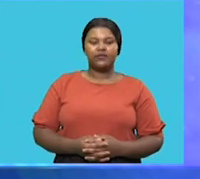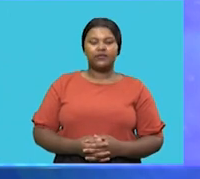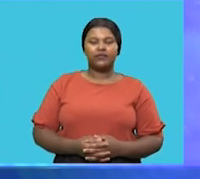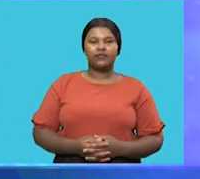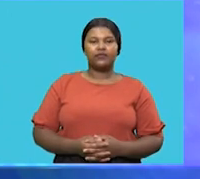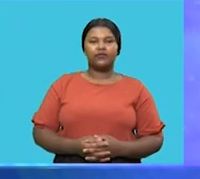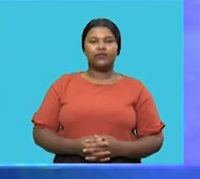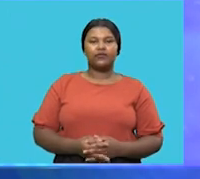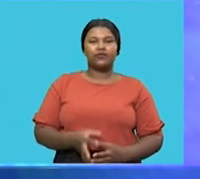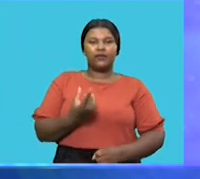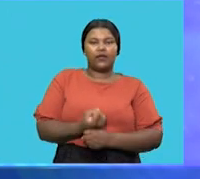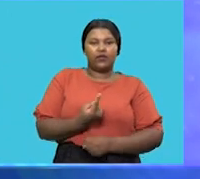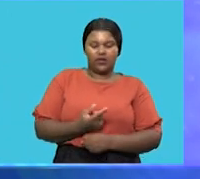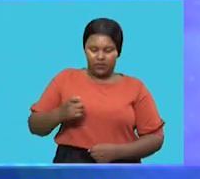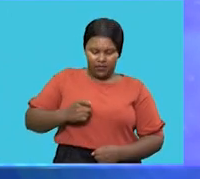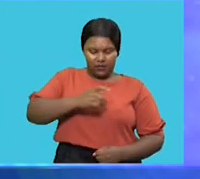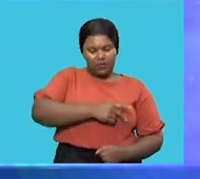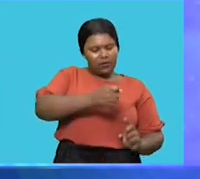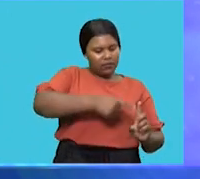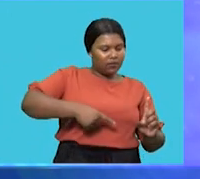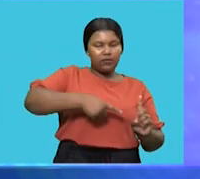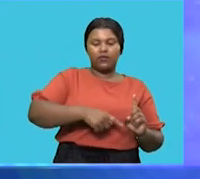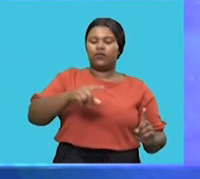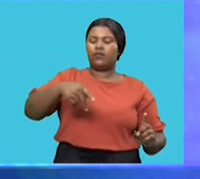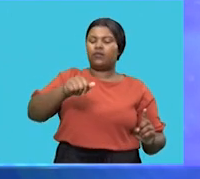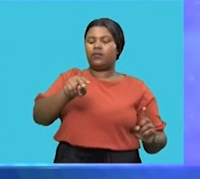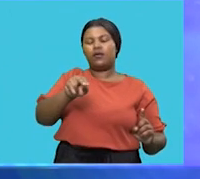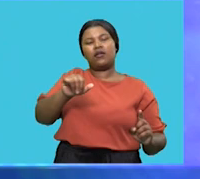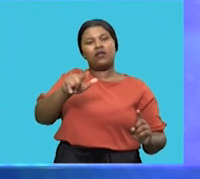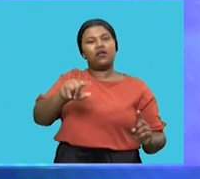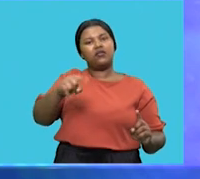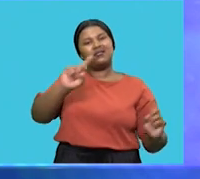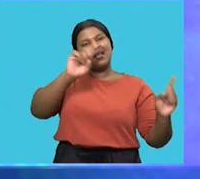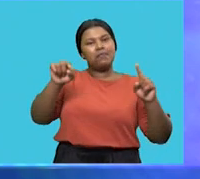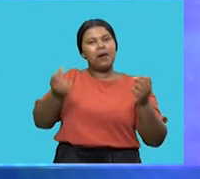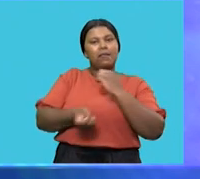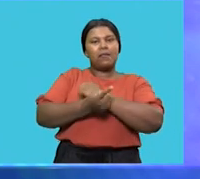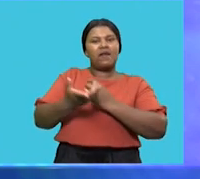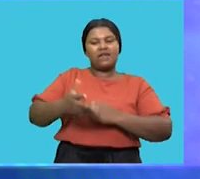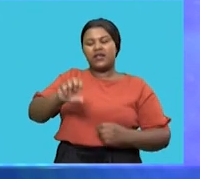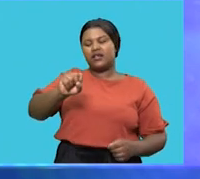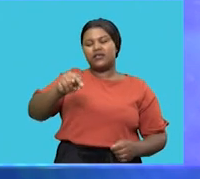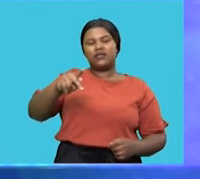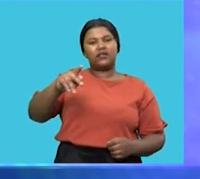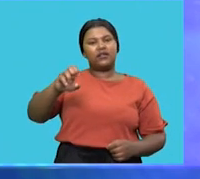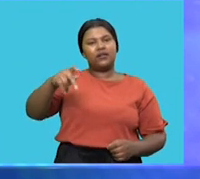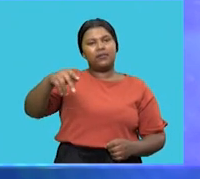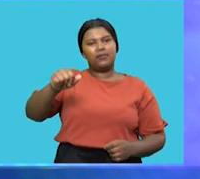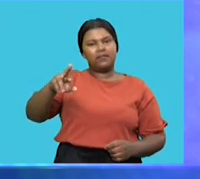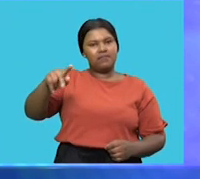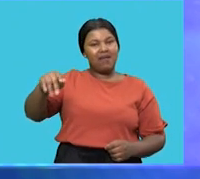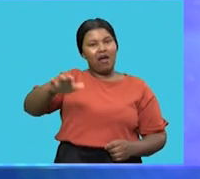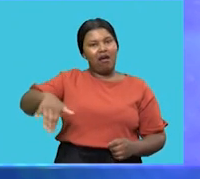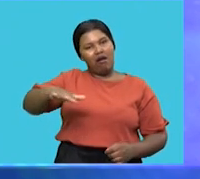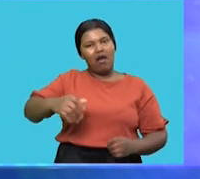The Gauteng Premier Panyaza Lesufi led the Provincial Transform and Replacement Program in Doornkop on Sunday. This saw the Premier, together